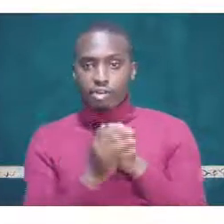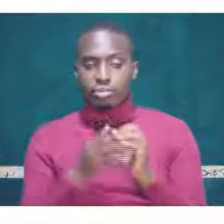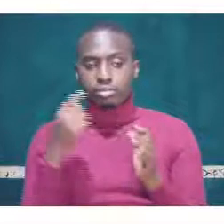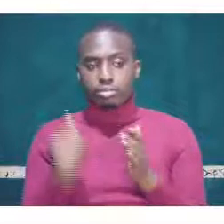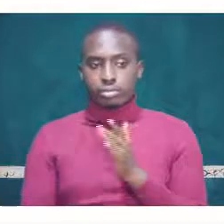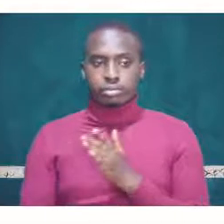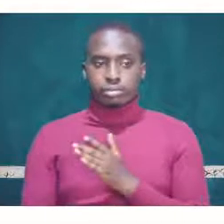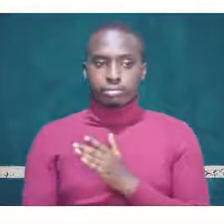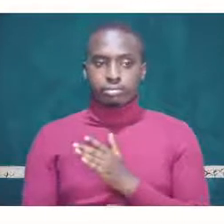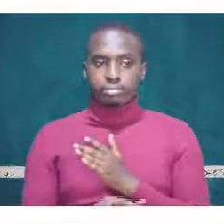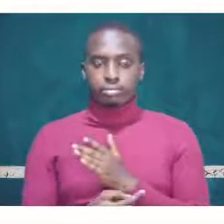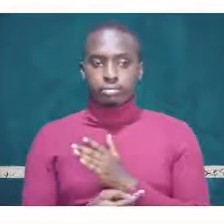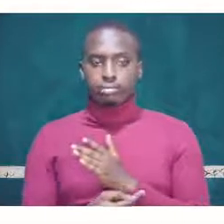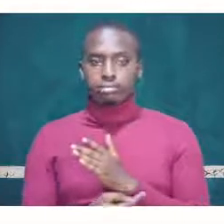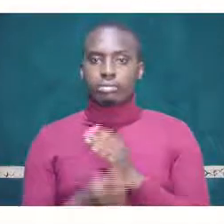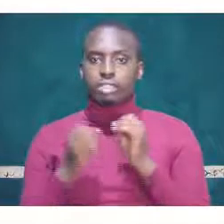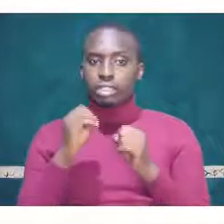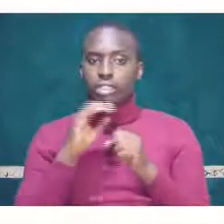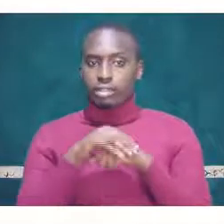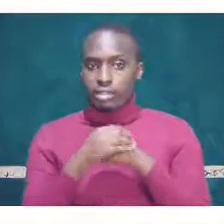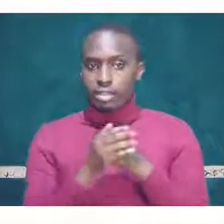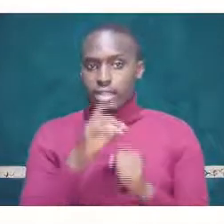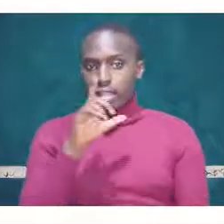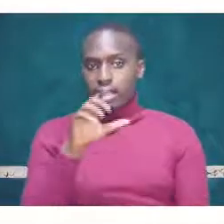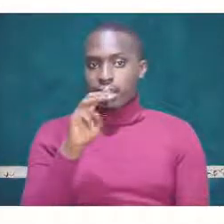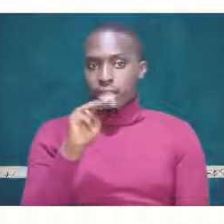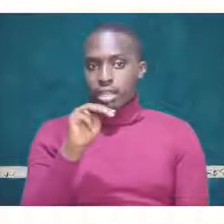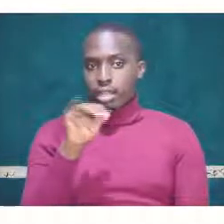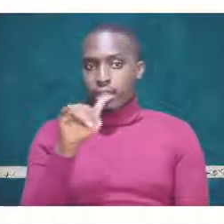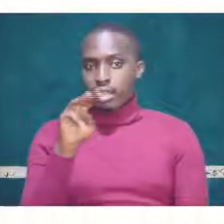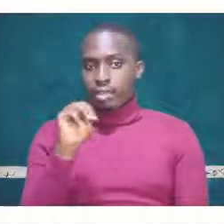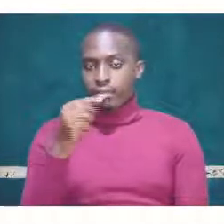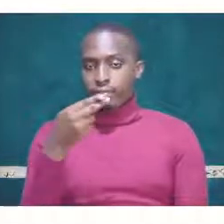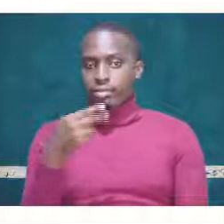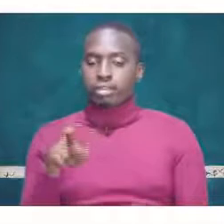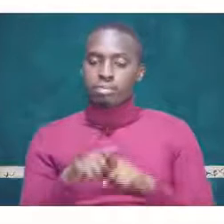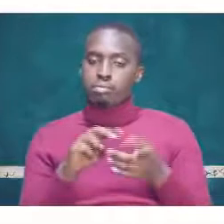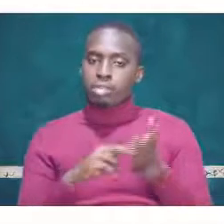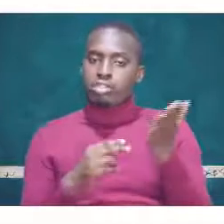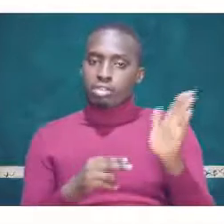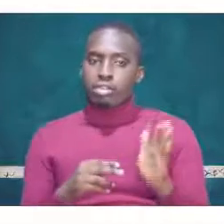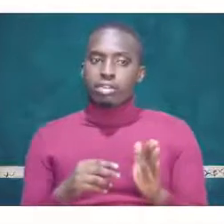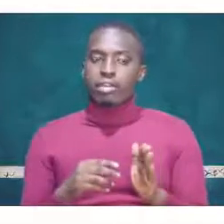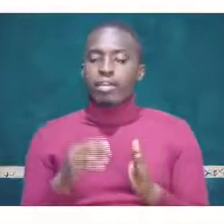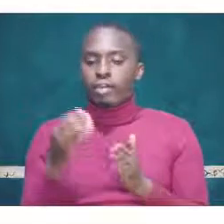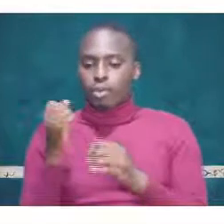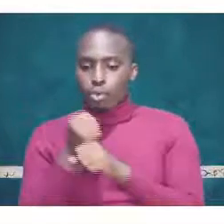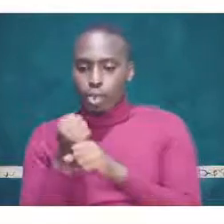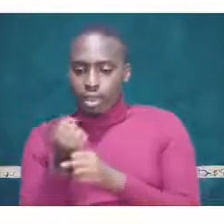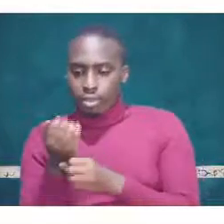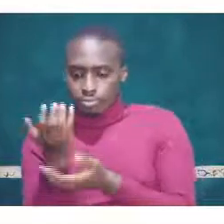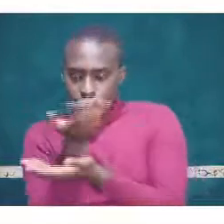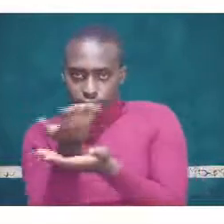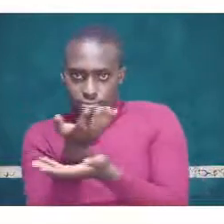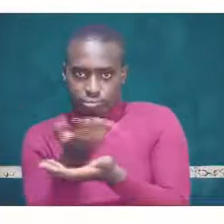lymph fluid. And once they don't form the lymph fluid, which is surrounding here, by means of what we call ultrafiltration. If I